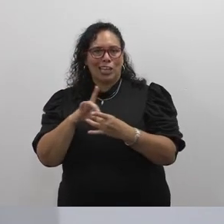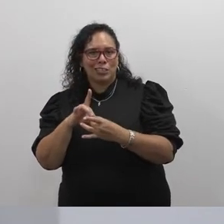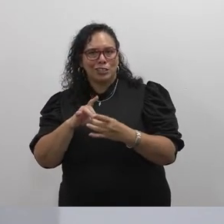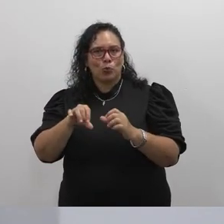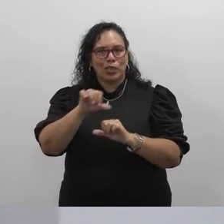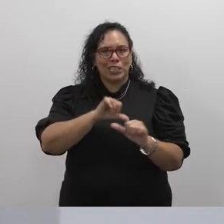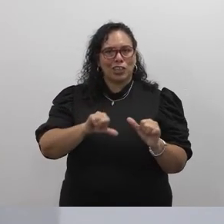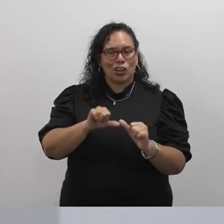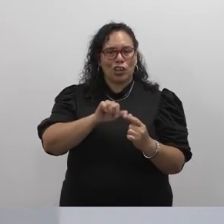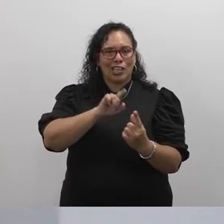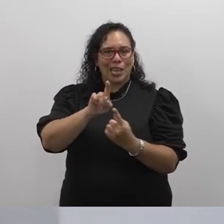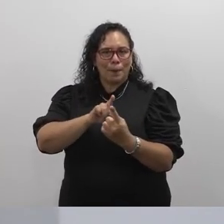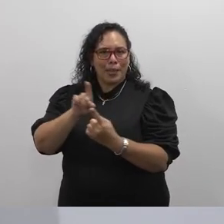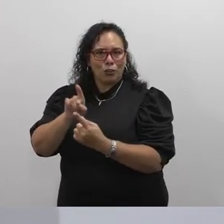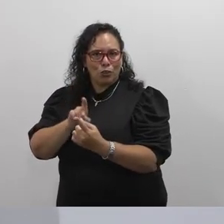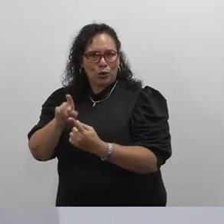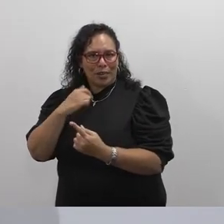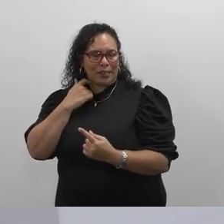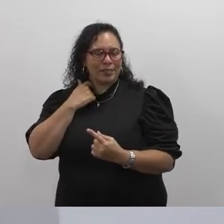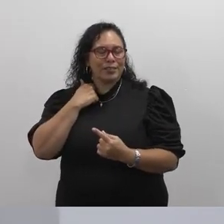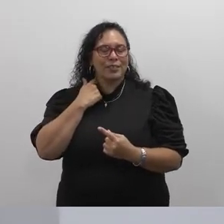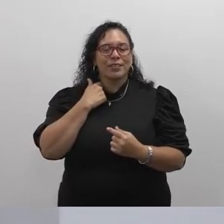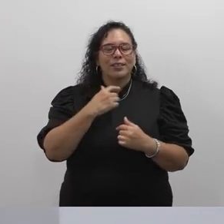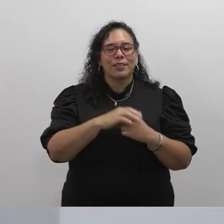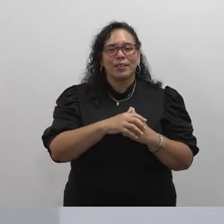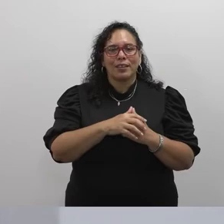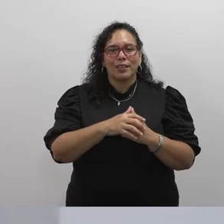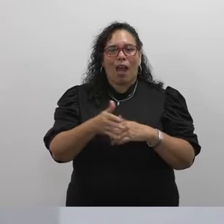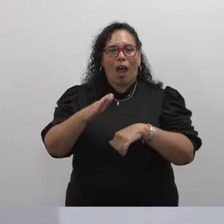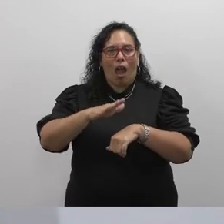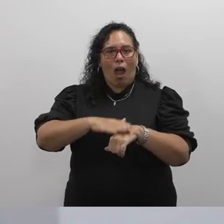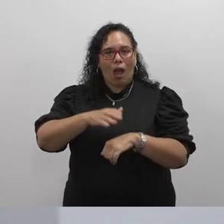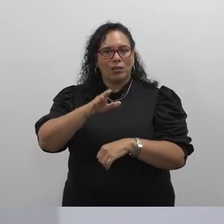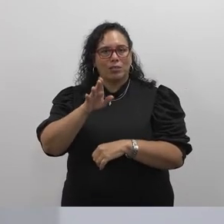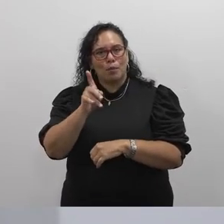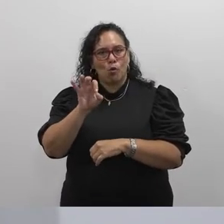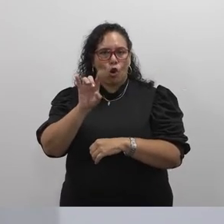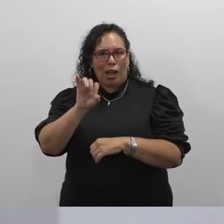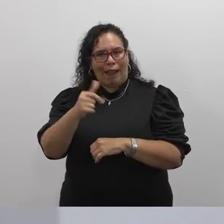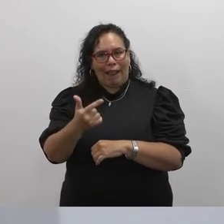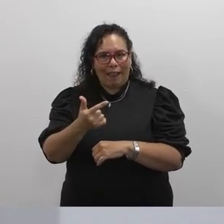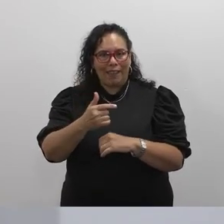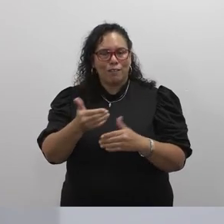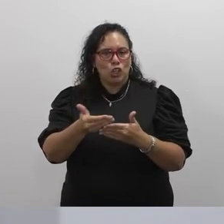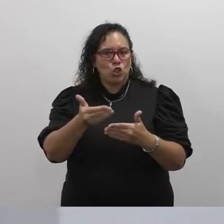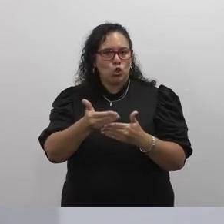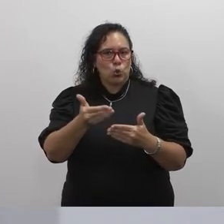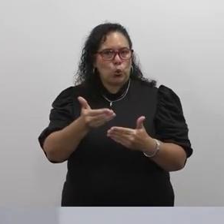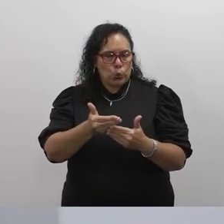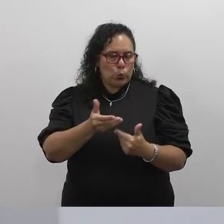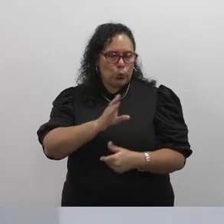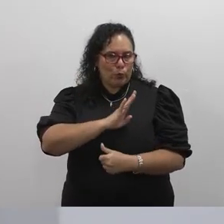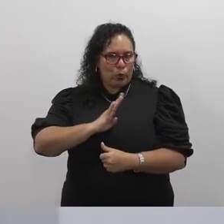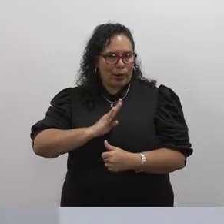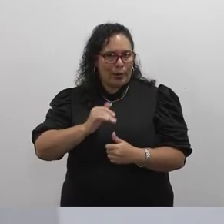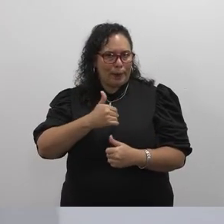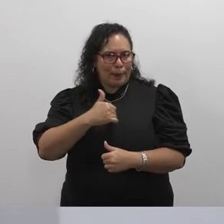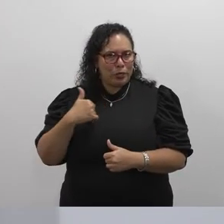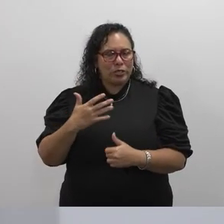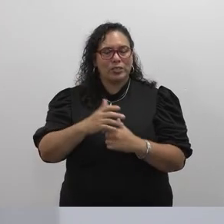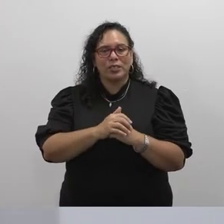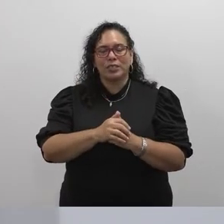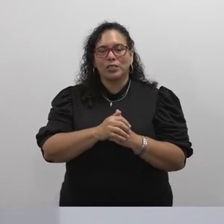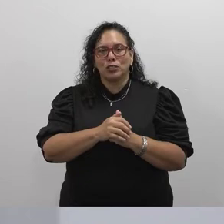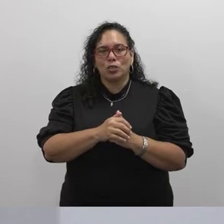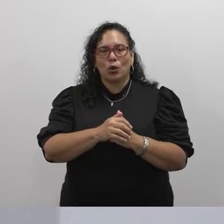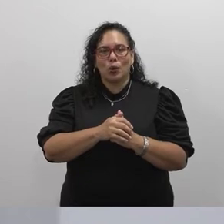the mentoring that took place in addition to onboarding, the mentoring of new board members. So there are a lot of nuances, and each of you can